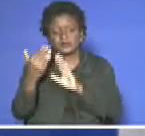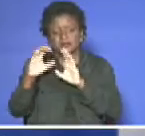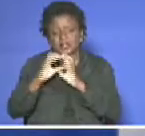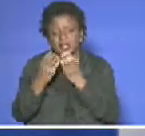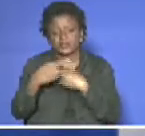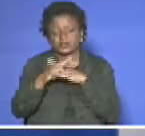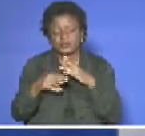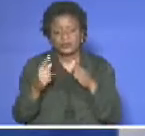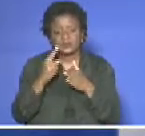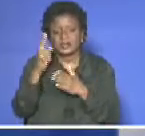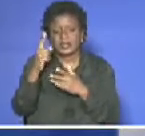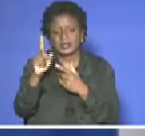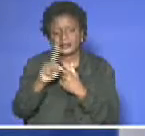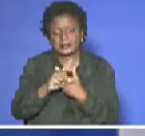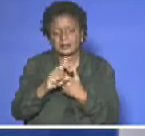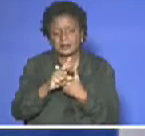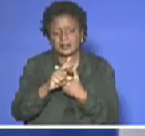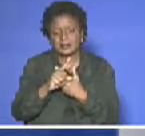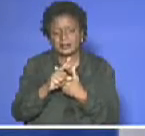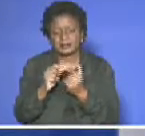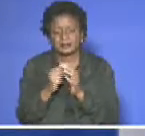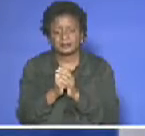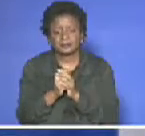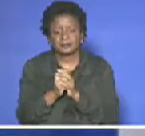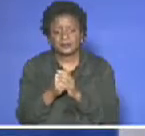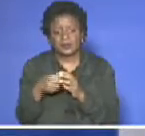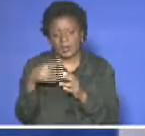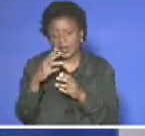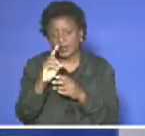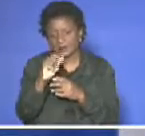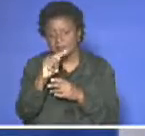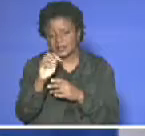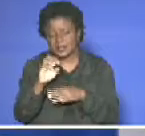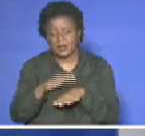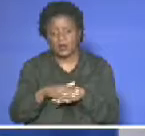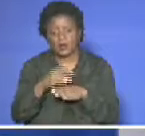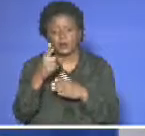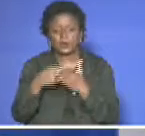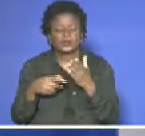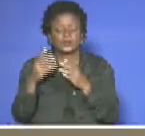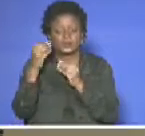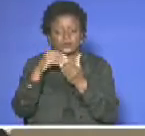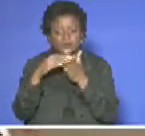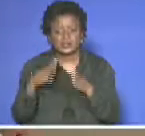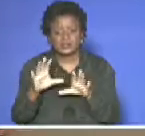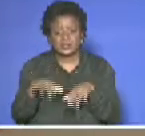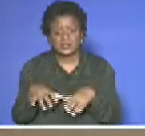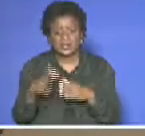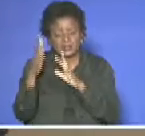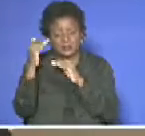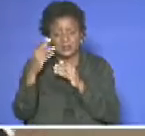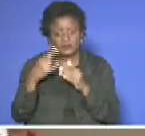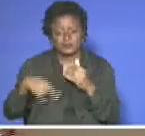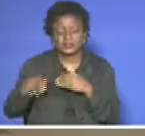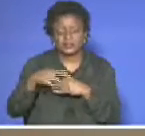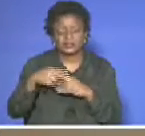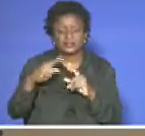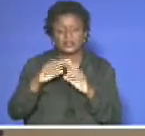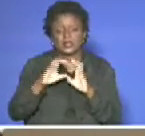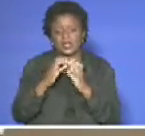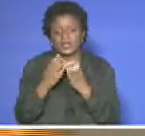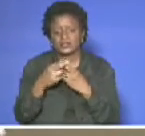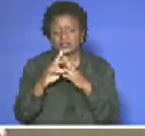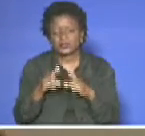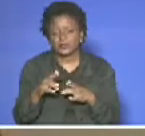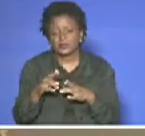Taylor updated us on what students can expect once they return to the classrooms. And in terms of what will be in place for the students, of course,